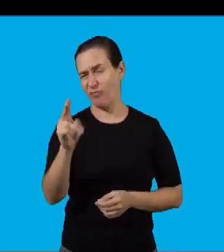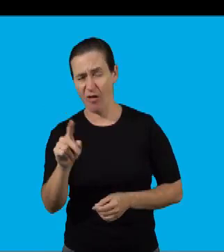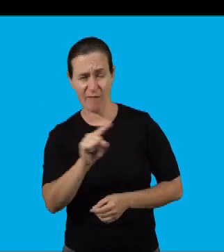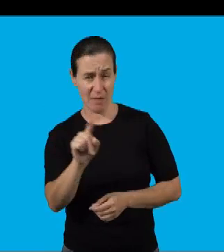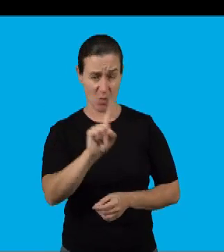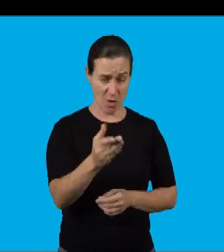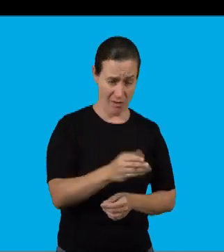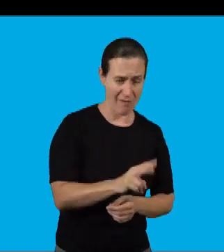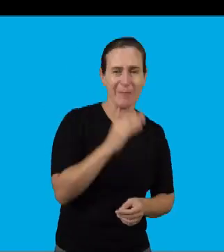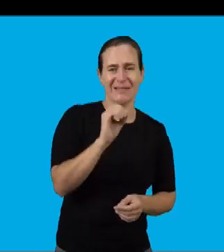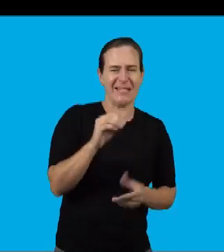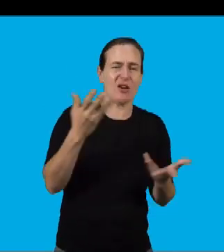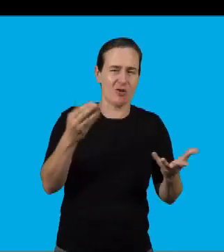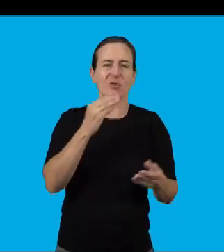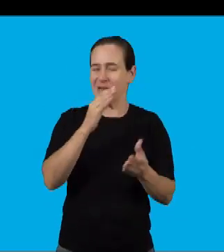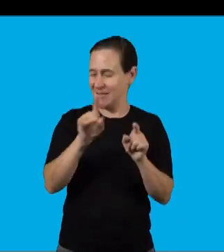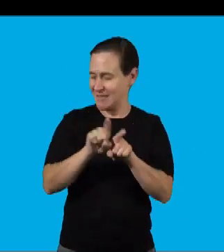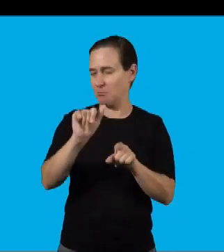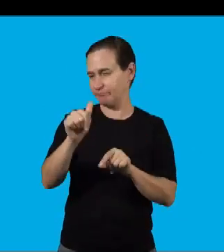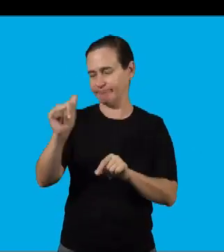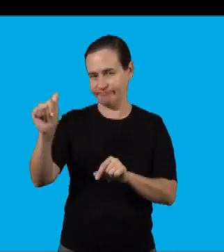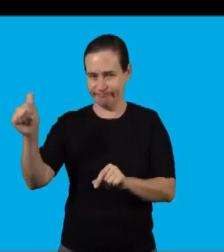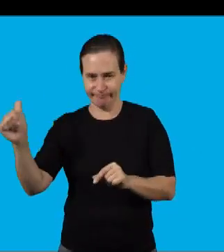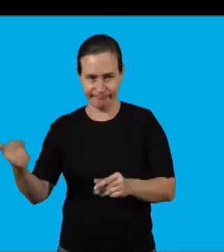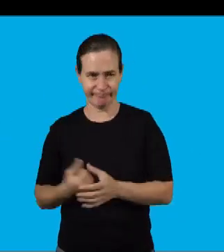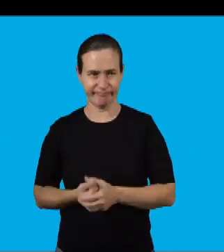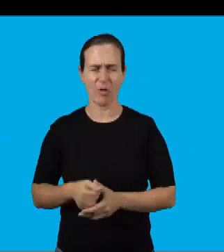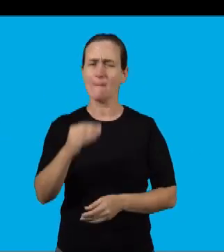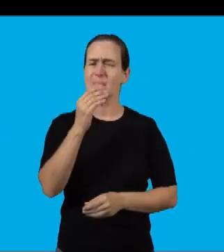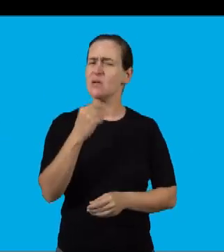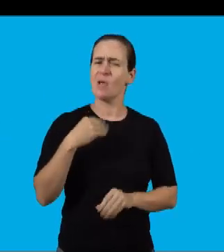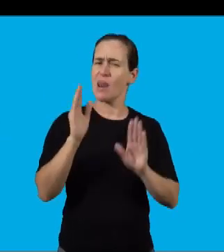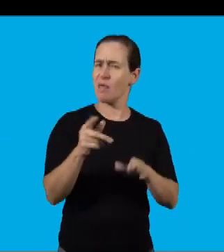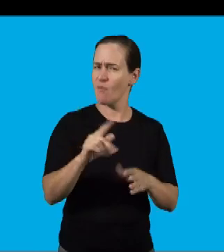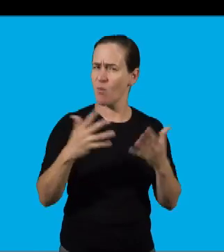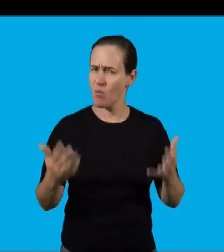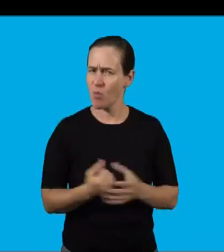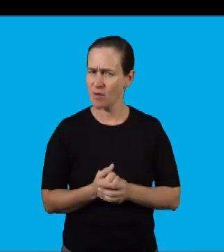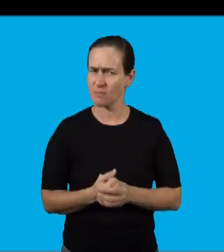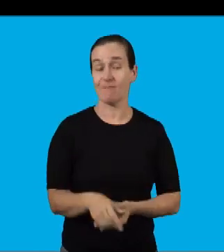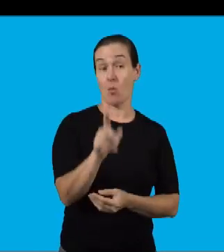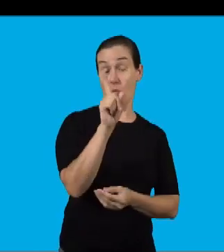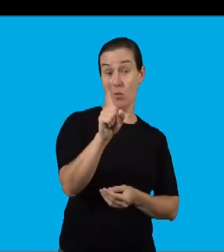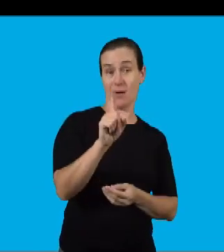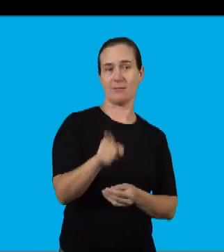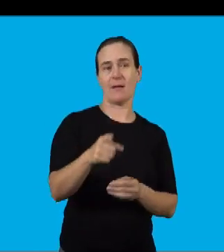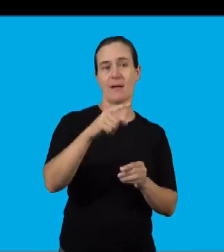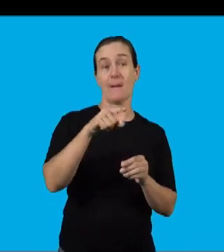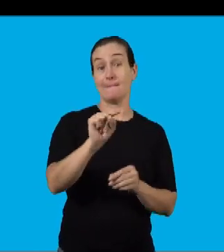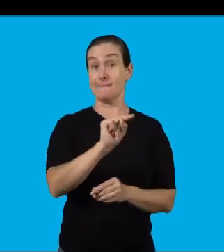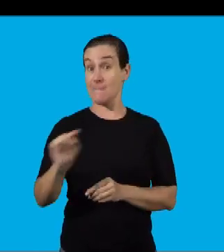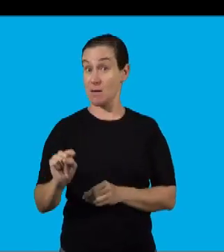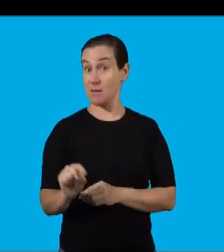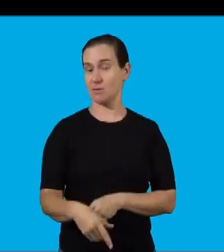there because they are exactly the same. Then what would we be actually left with here? We would be left with a 1, and that would